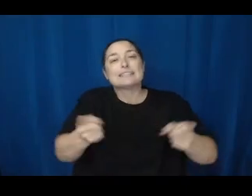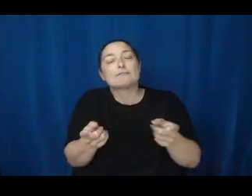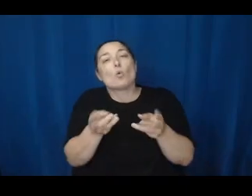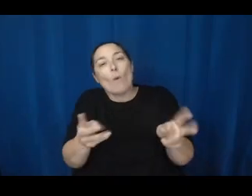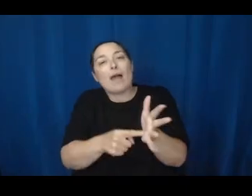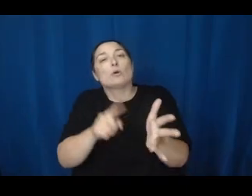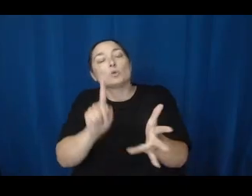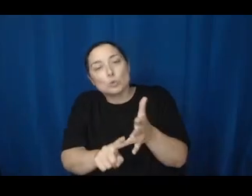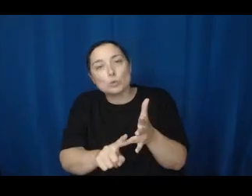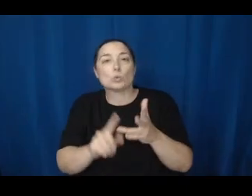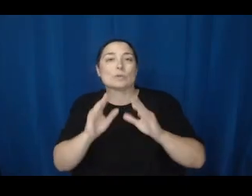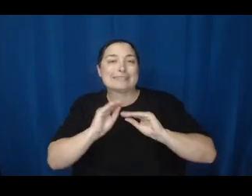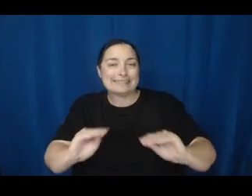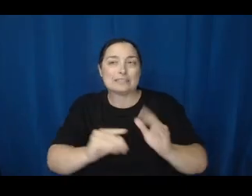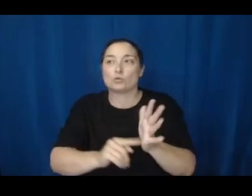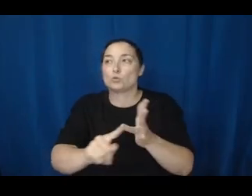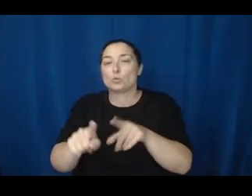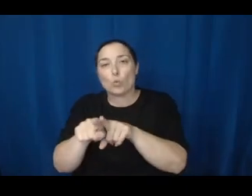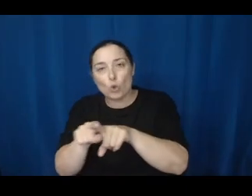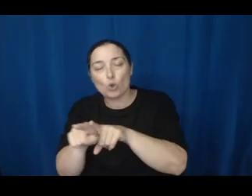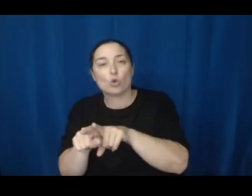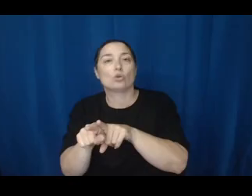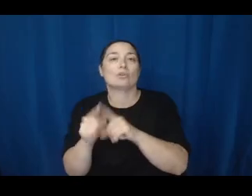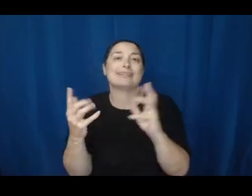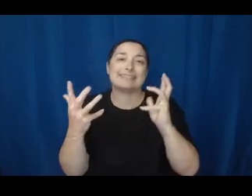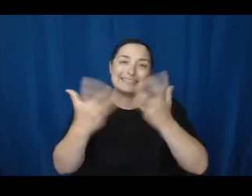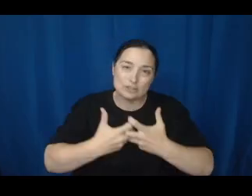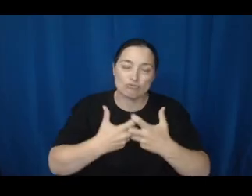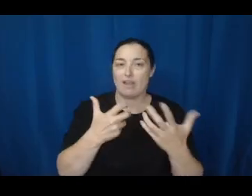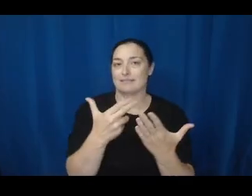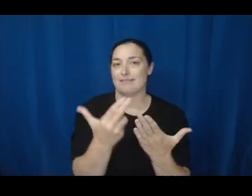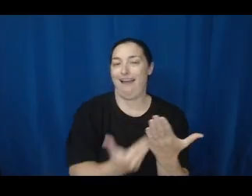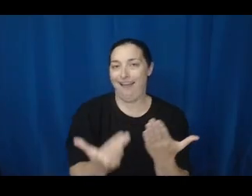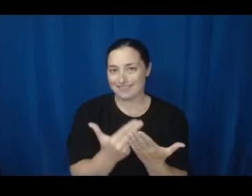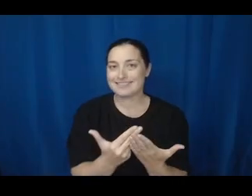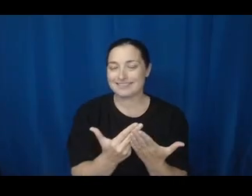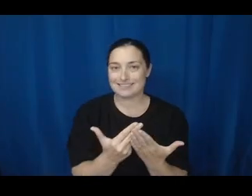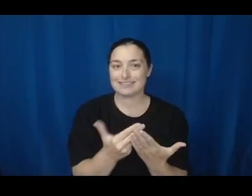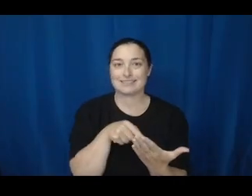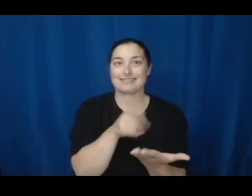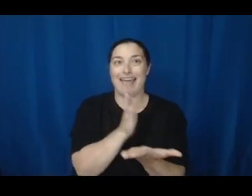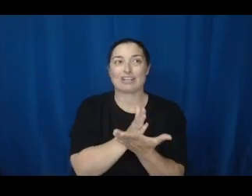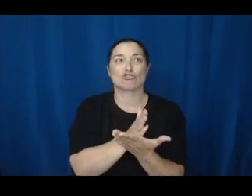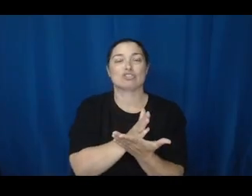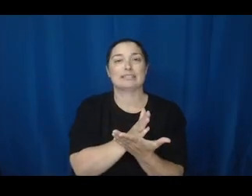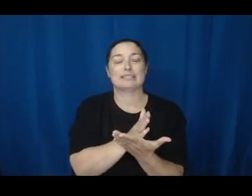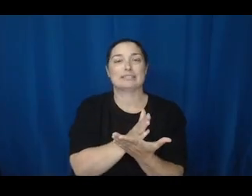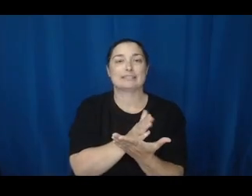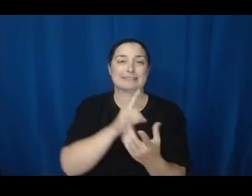learning, integrating arts, and considering it actually integral, and especially